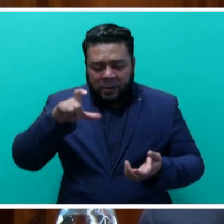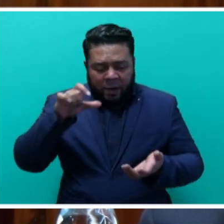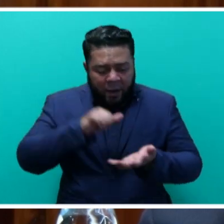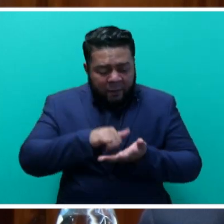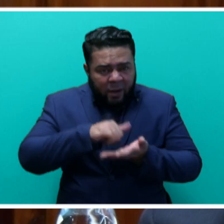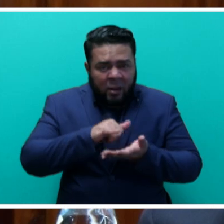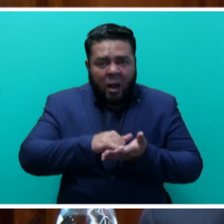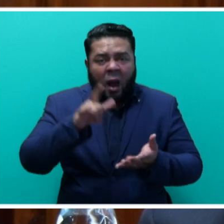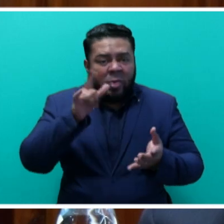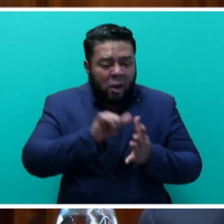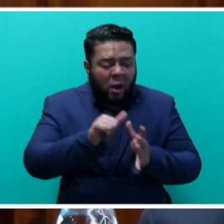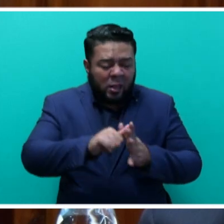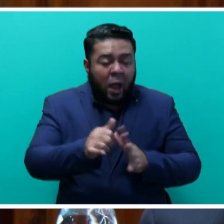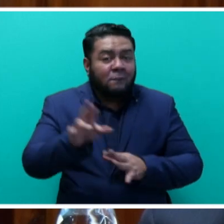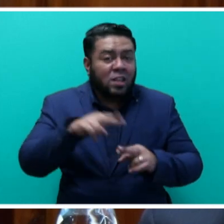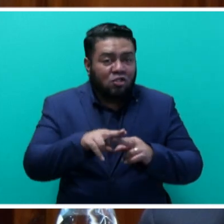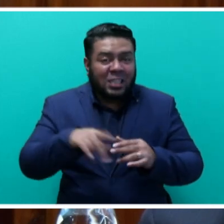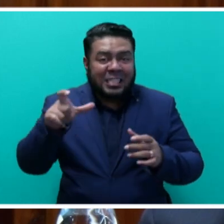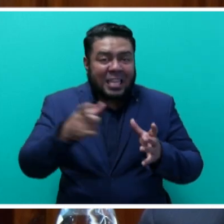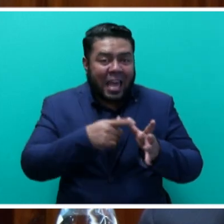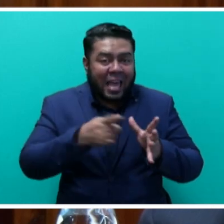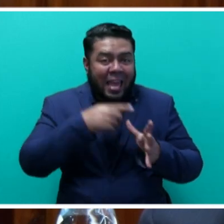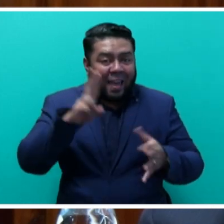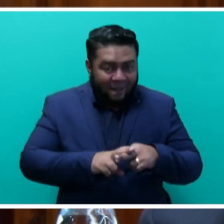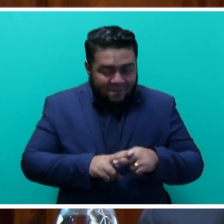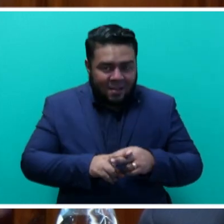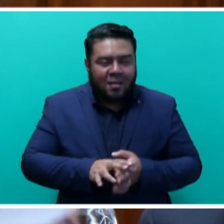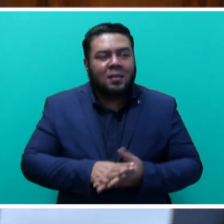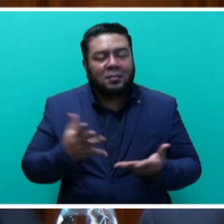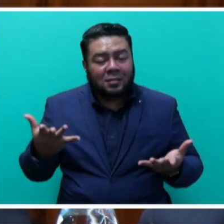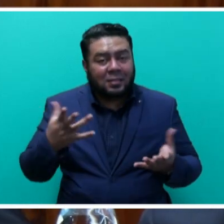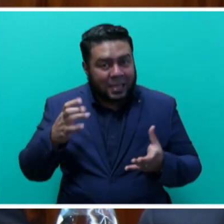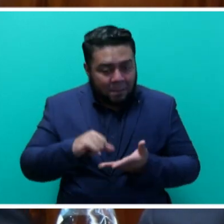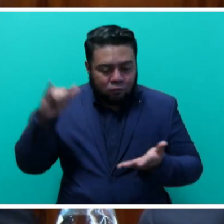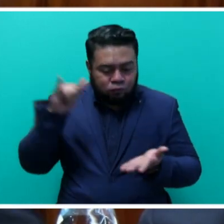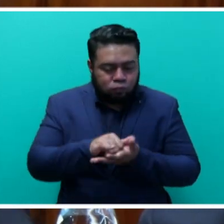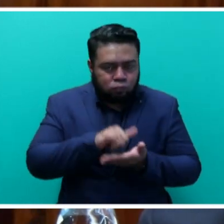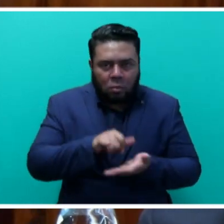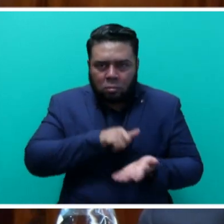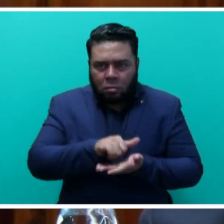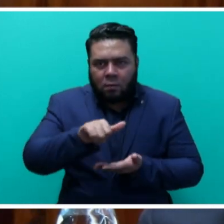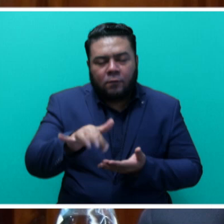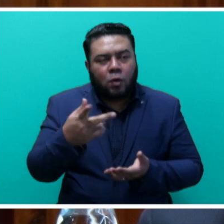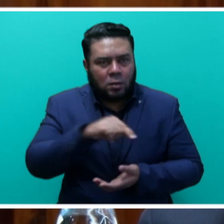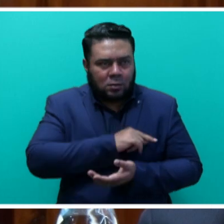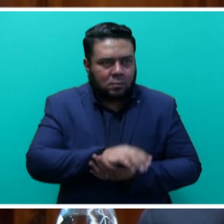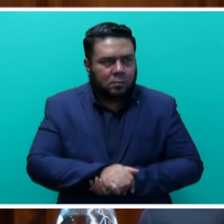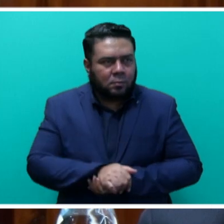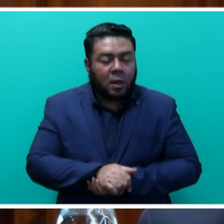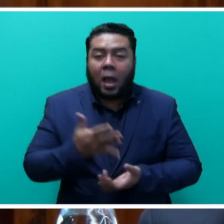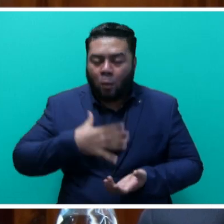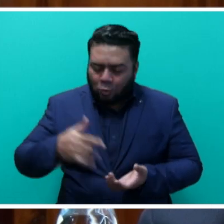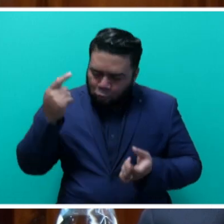Fiji, CAF, as part of our robust aviation safety oversight system. I want to